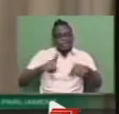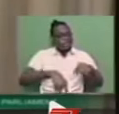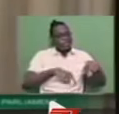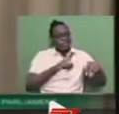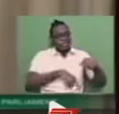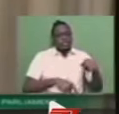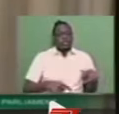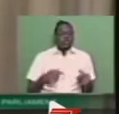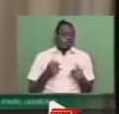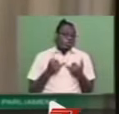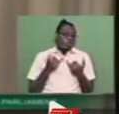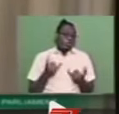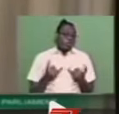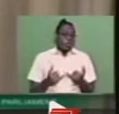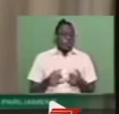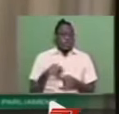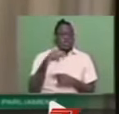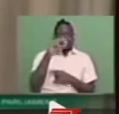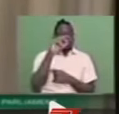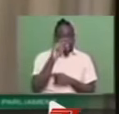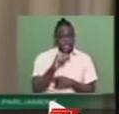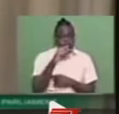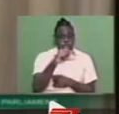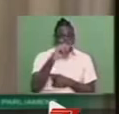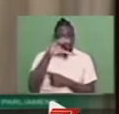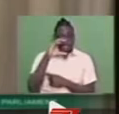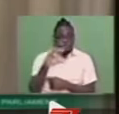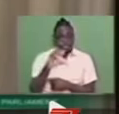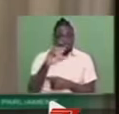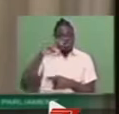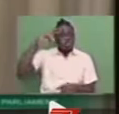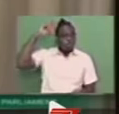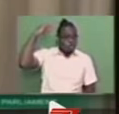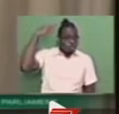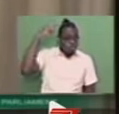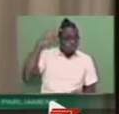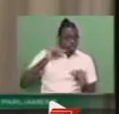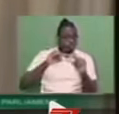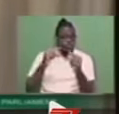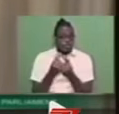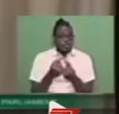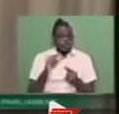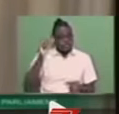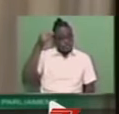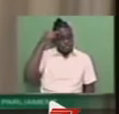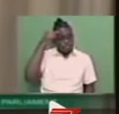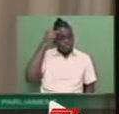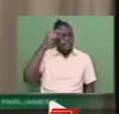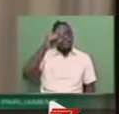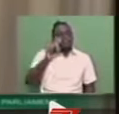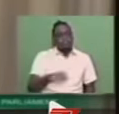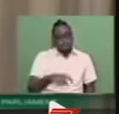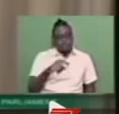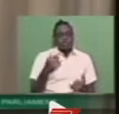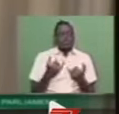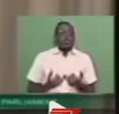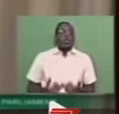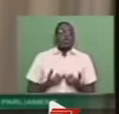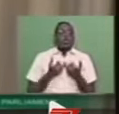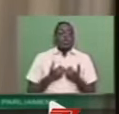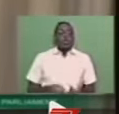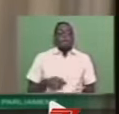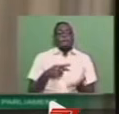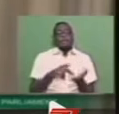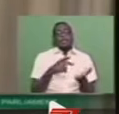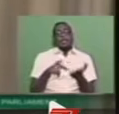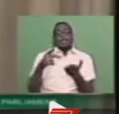to its customers, many of whom say they cannot pay the new prices. This has already led to the loss of scores of high-paying